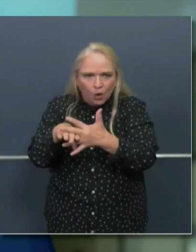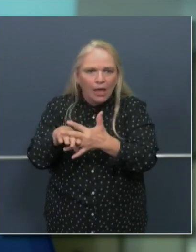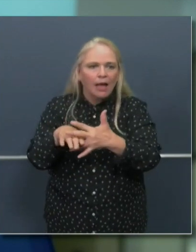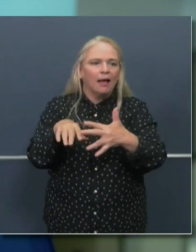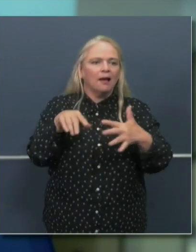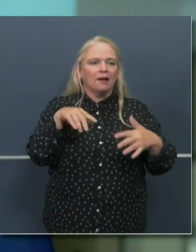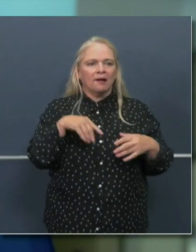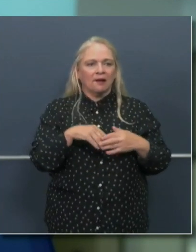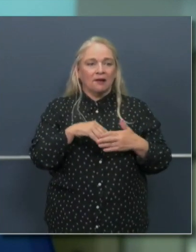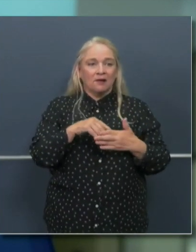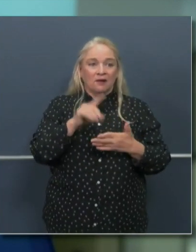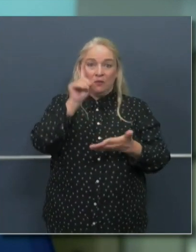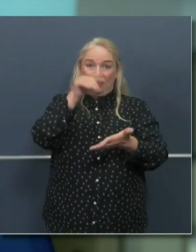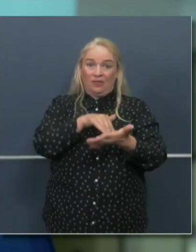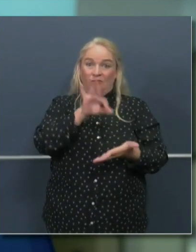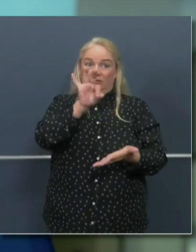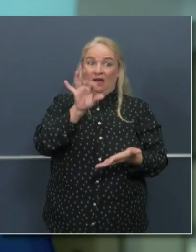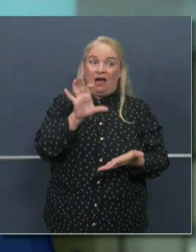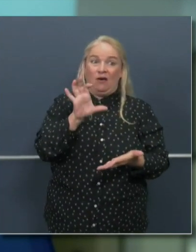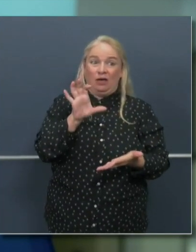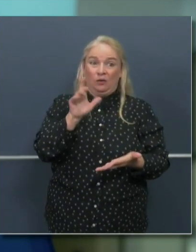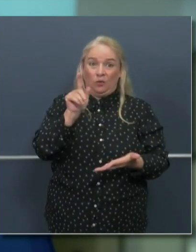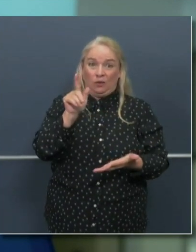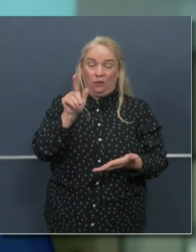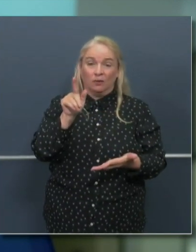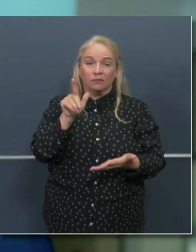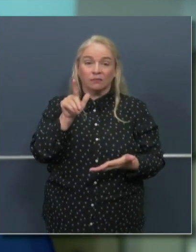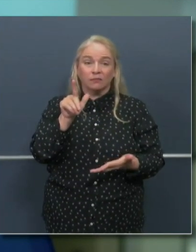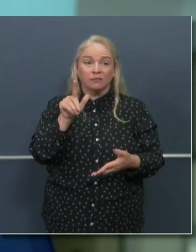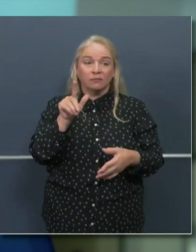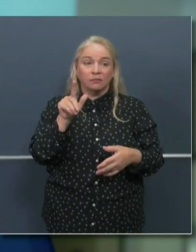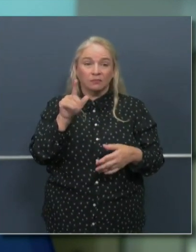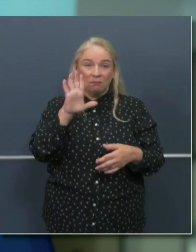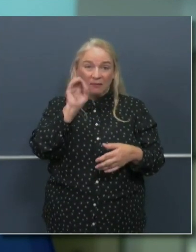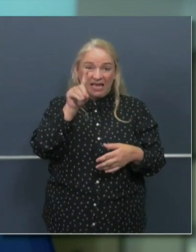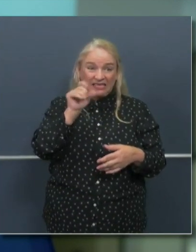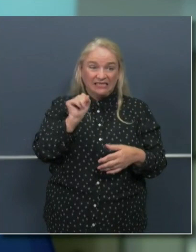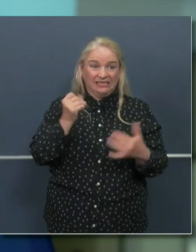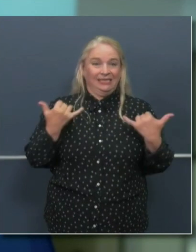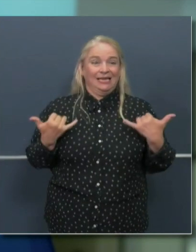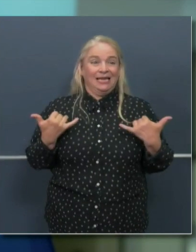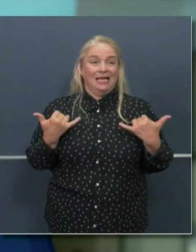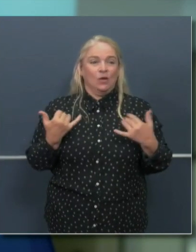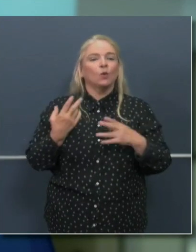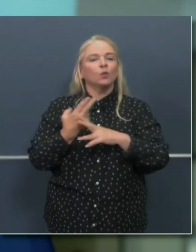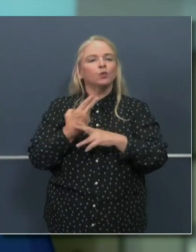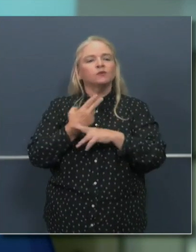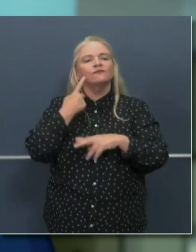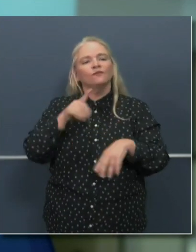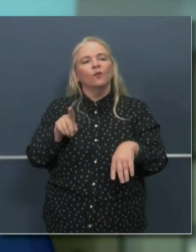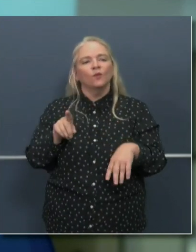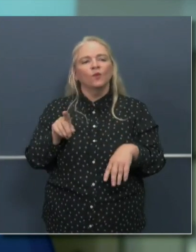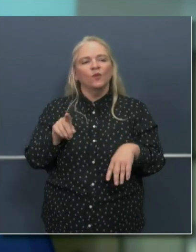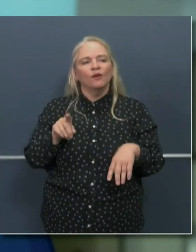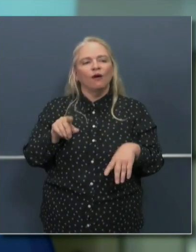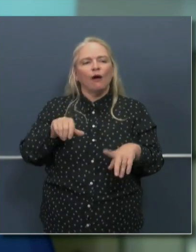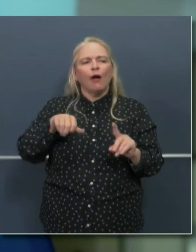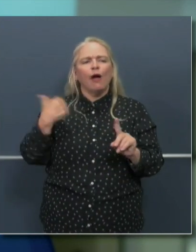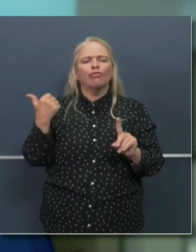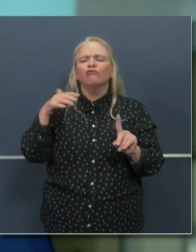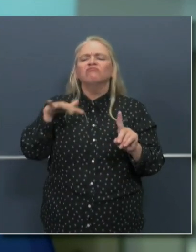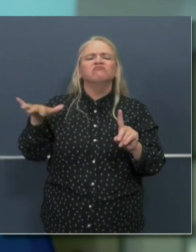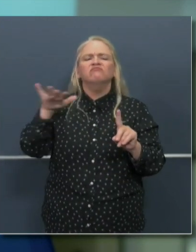1,929 warm beds. Only a handful of those beds are currently being utilized in our alternative care sites